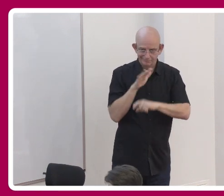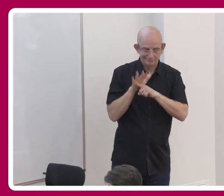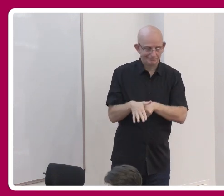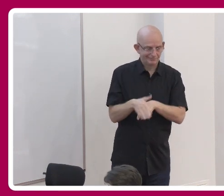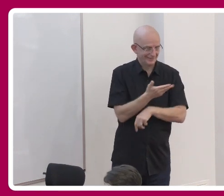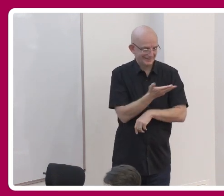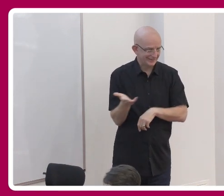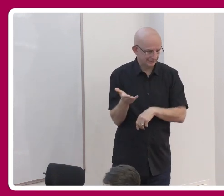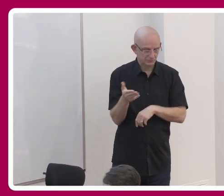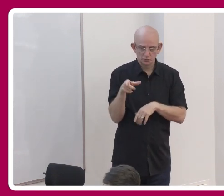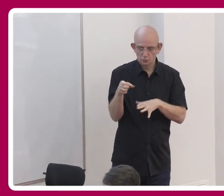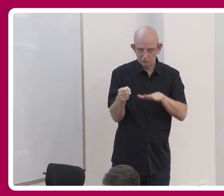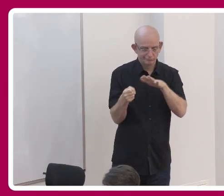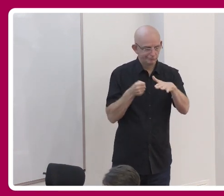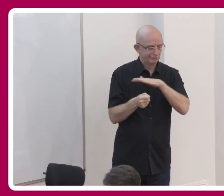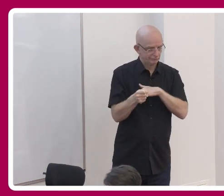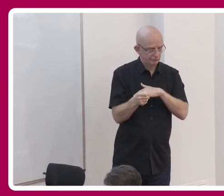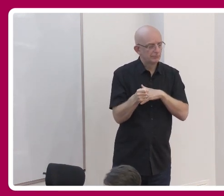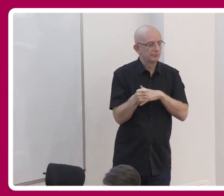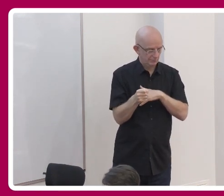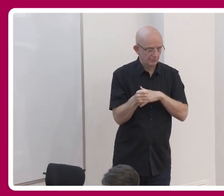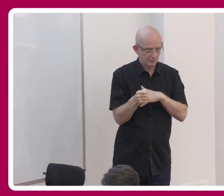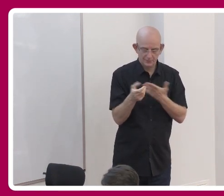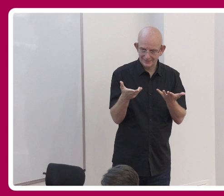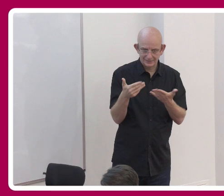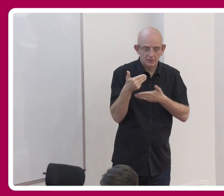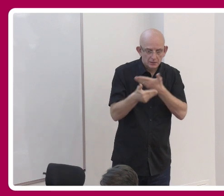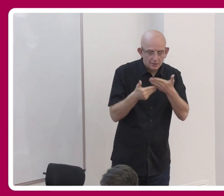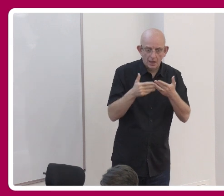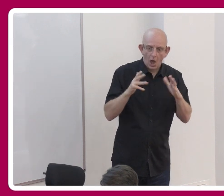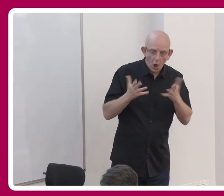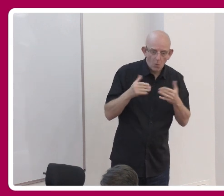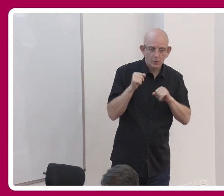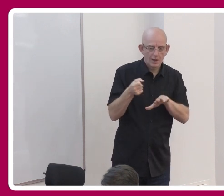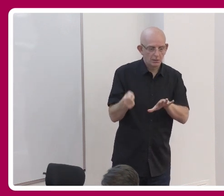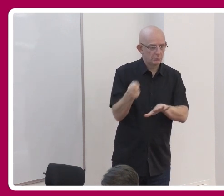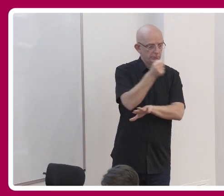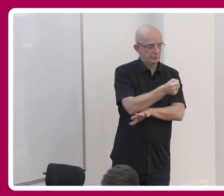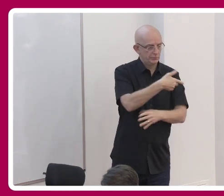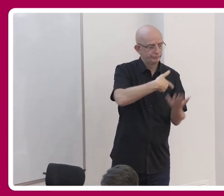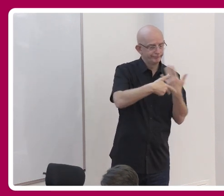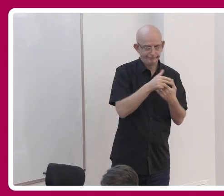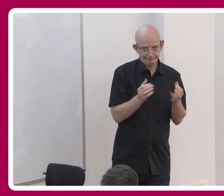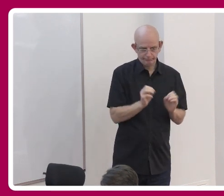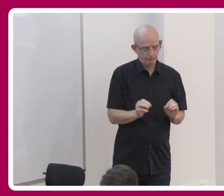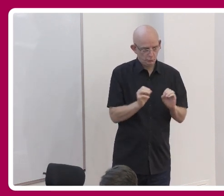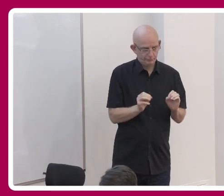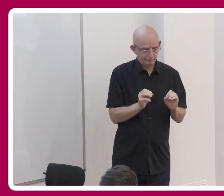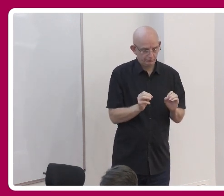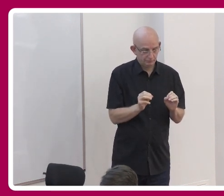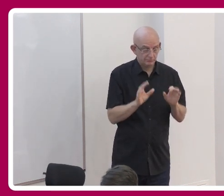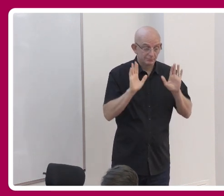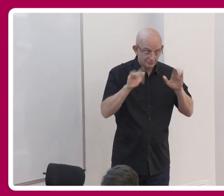the chaining issue in our economic, social and cultural rights reporting, the civil and political rights reporting,